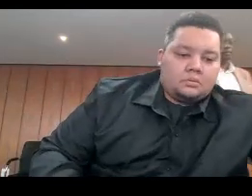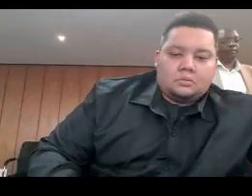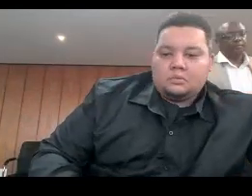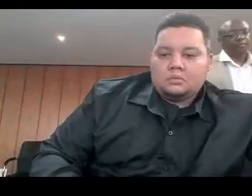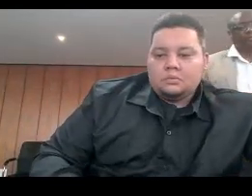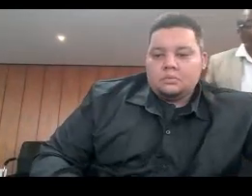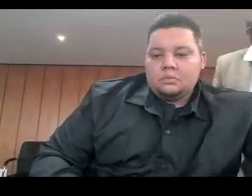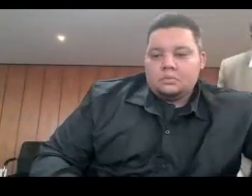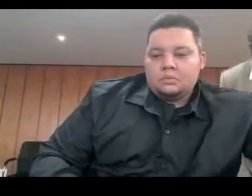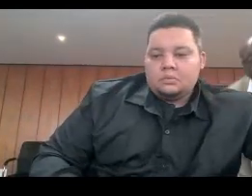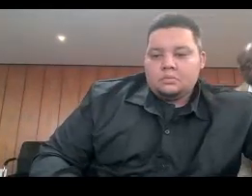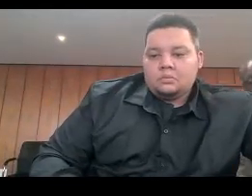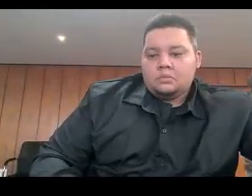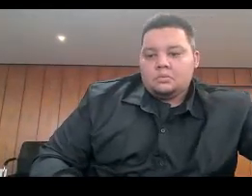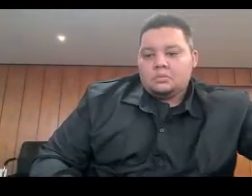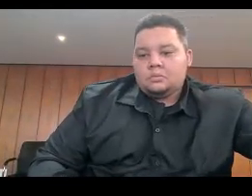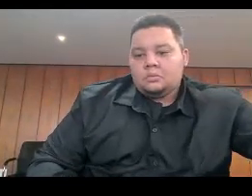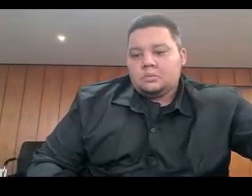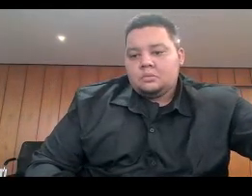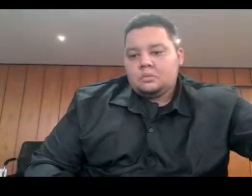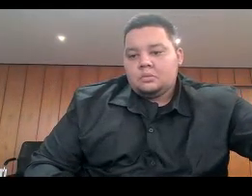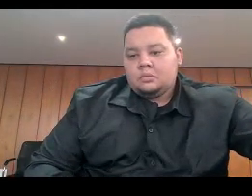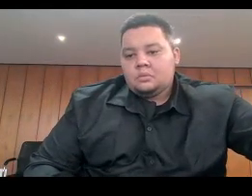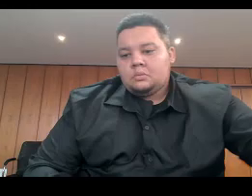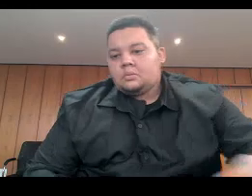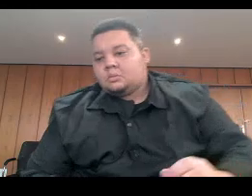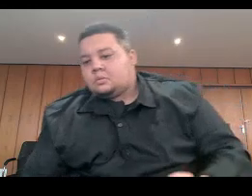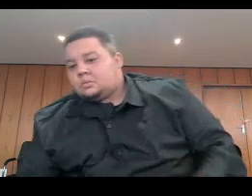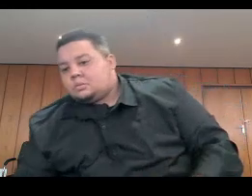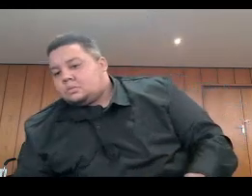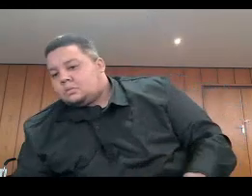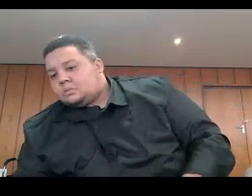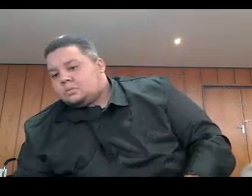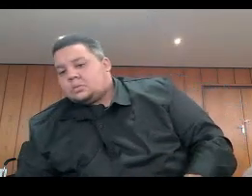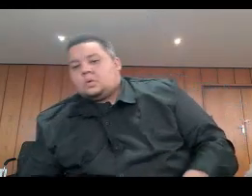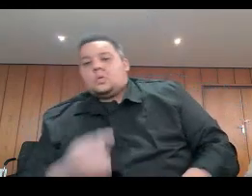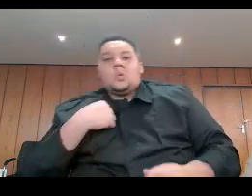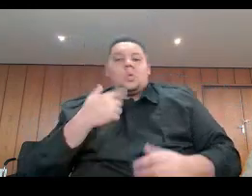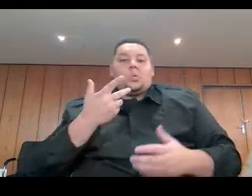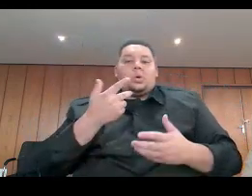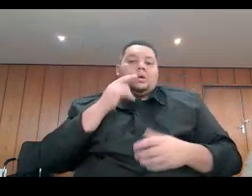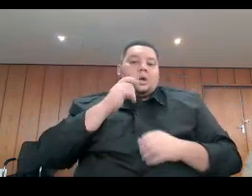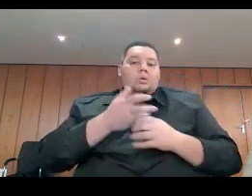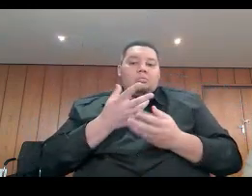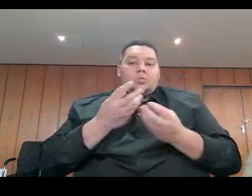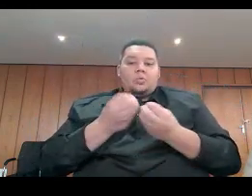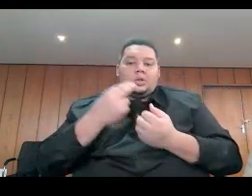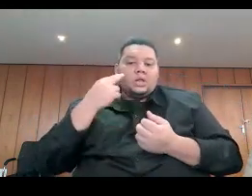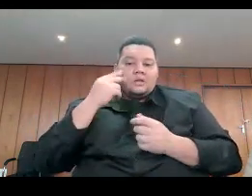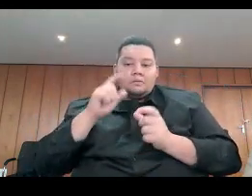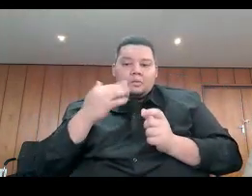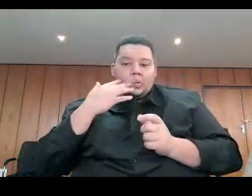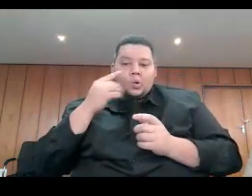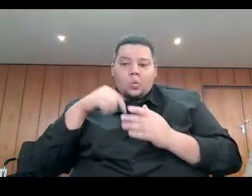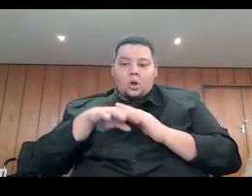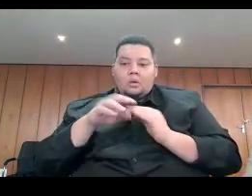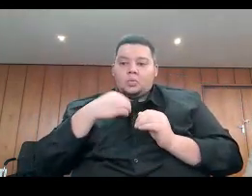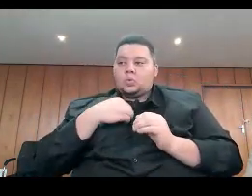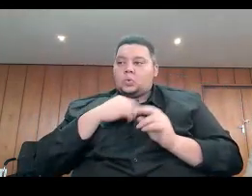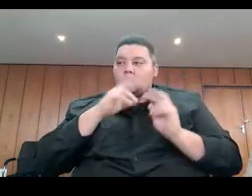anesthetists, are they capacitated to engage with deaf people when they come in for surgery? And yeah, it's also a communication